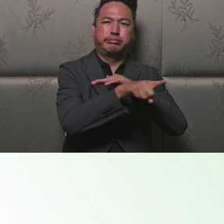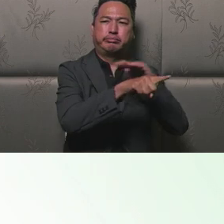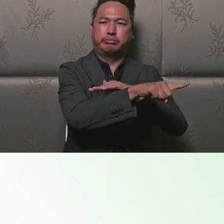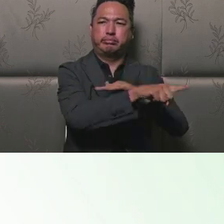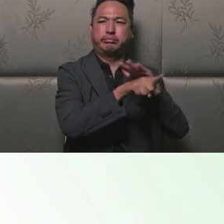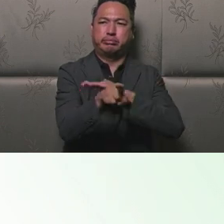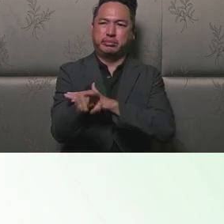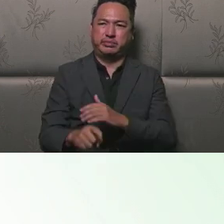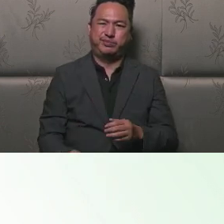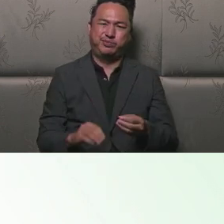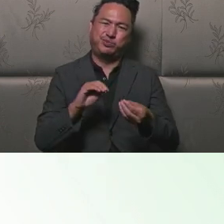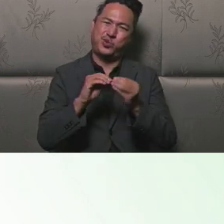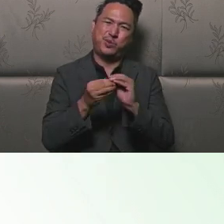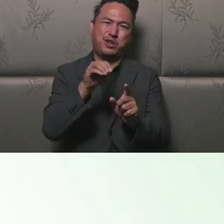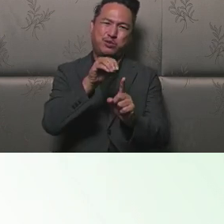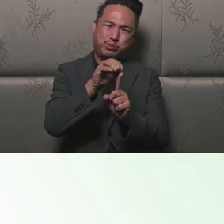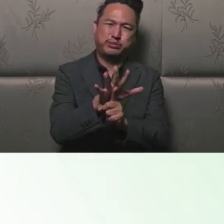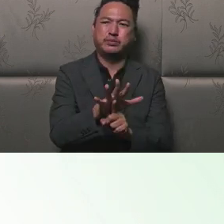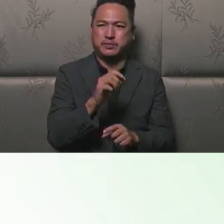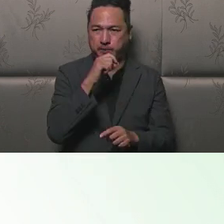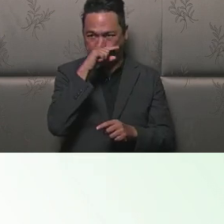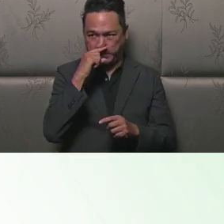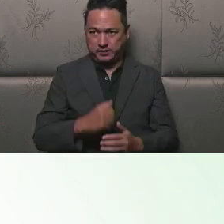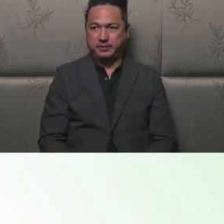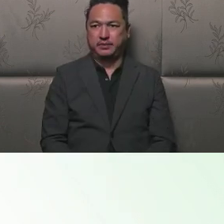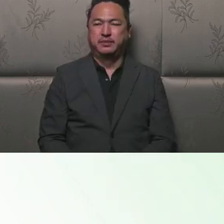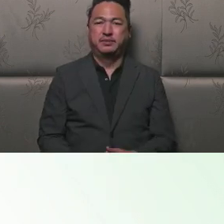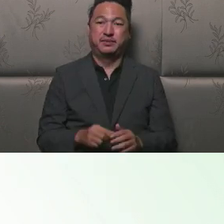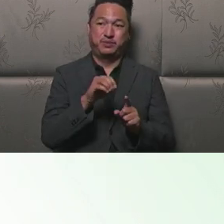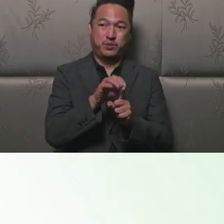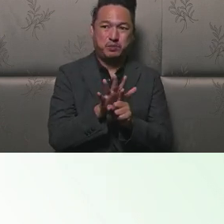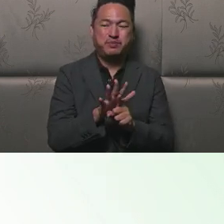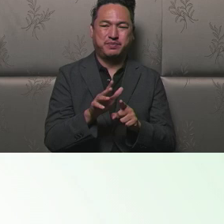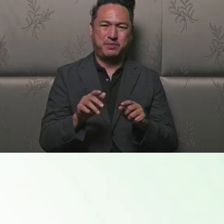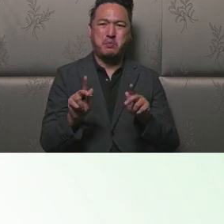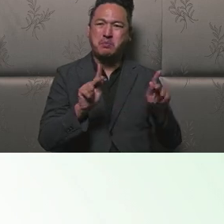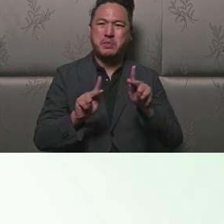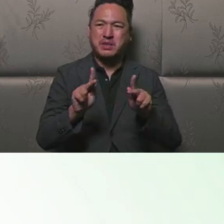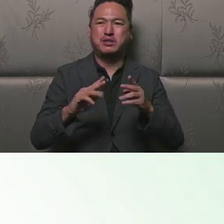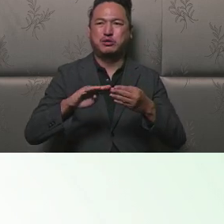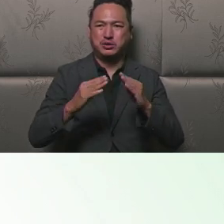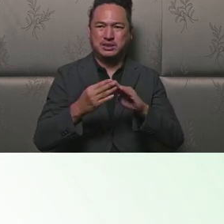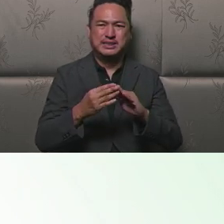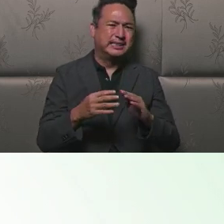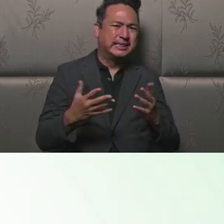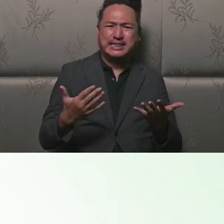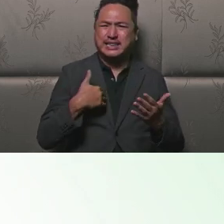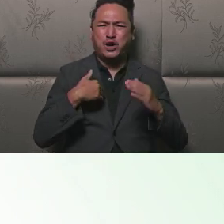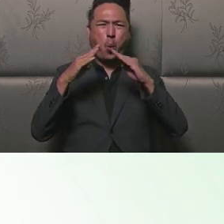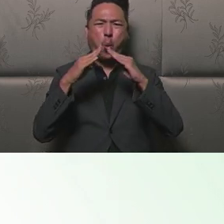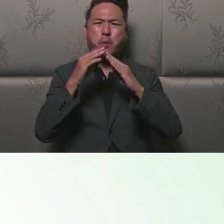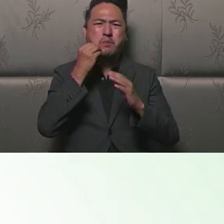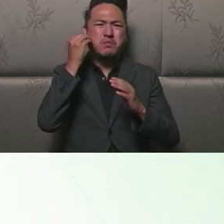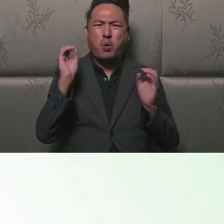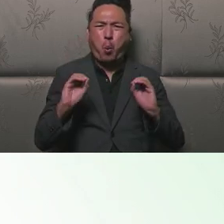means that somebody's been in exile for 5+ years. Or as we saw with Noor, she didn't flee